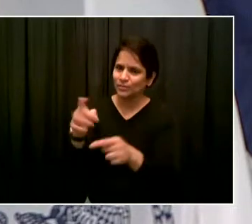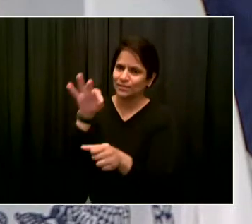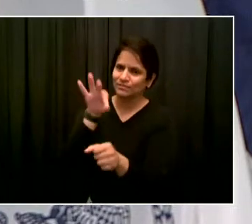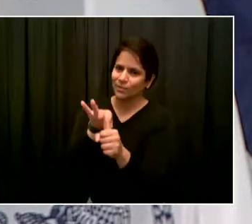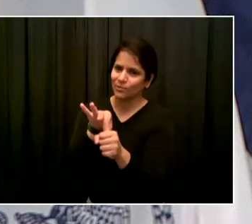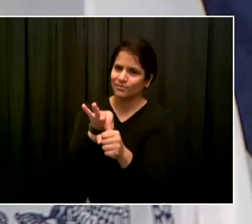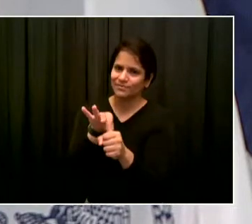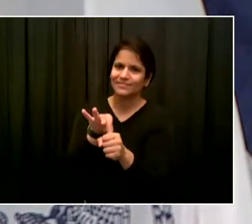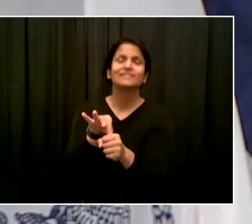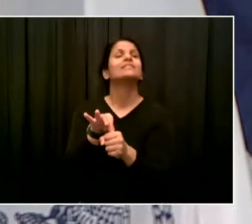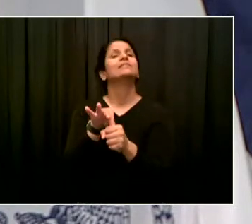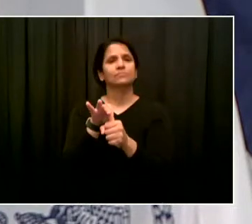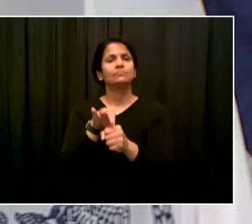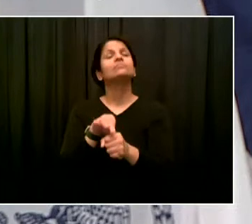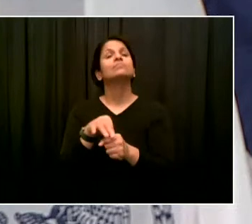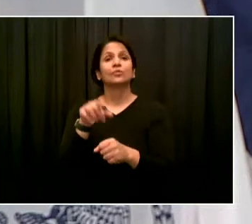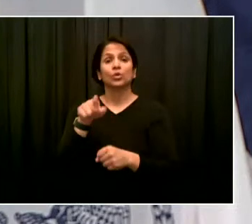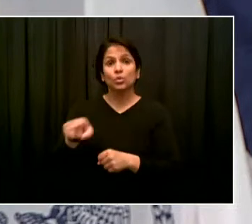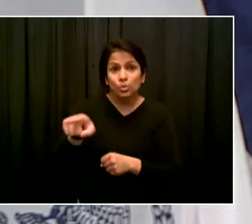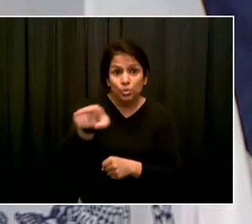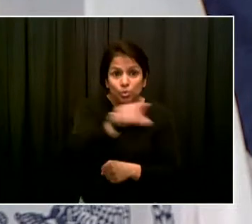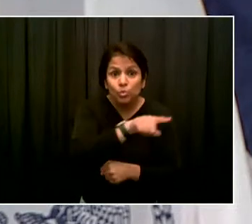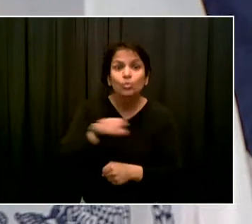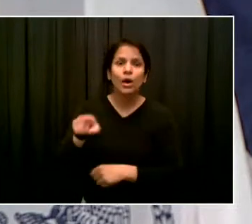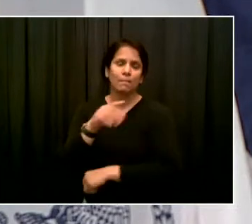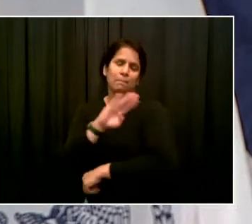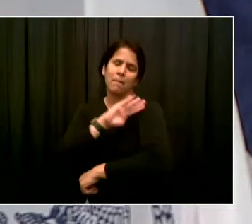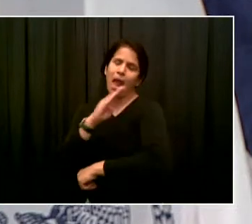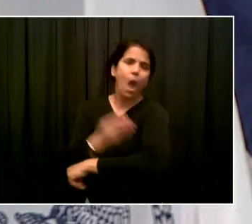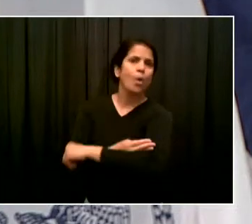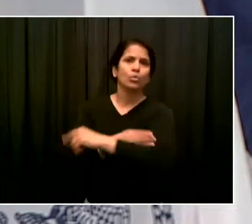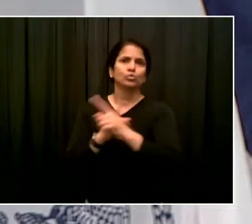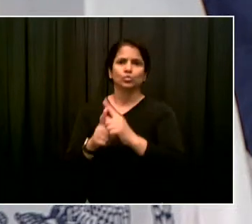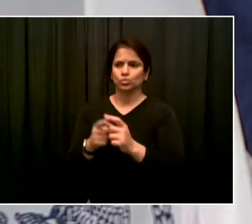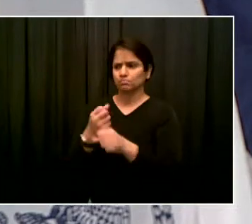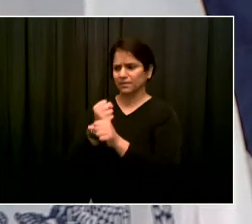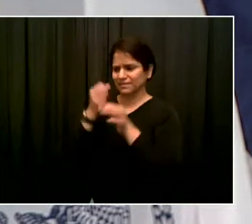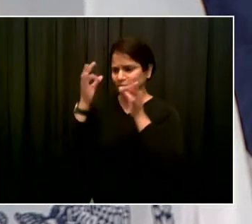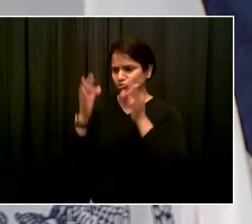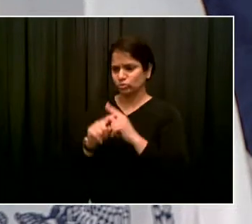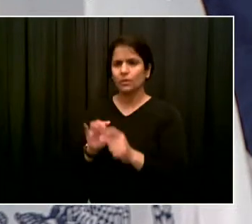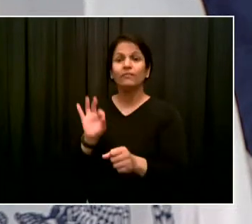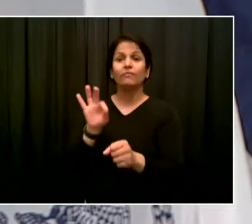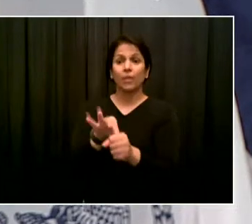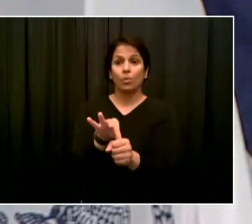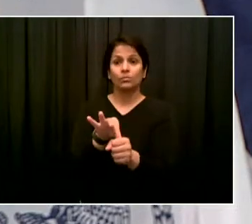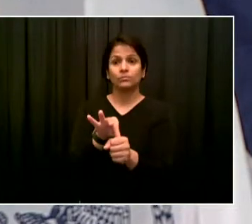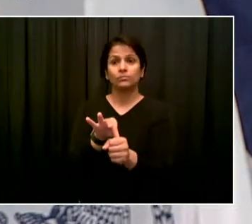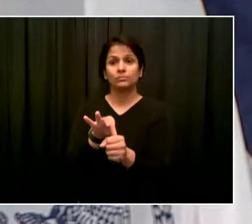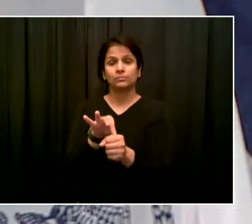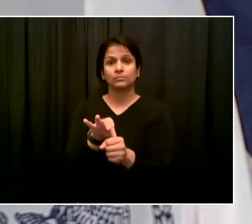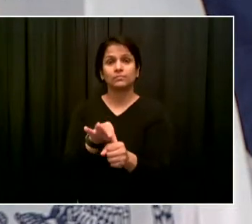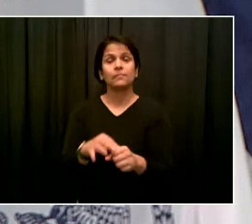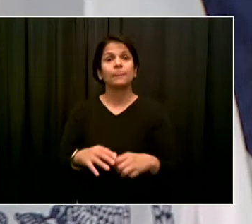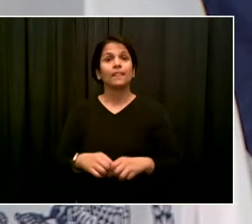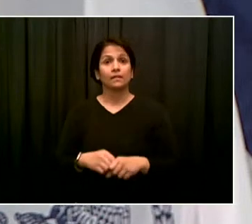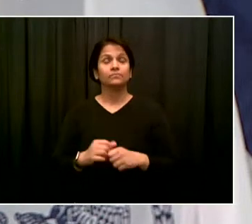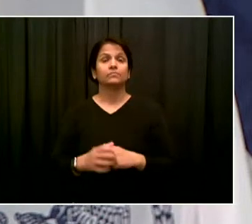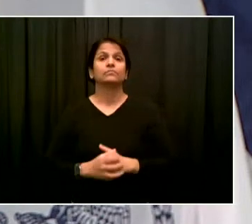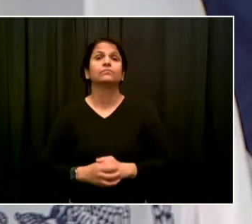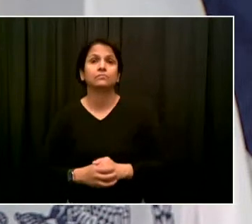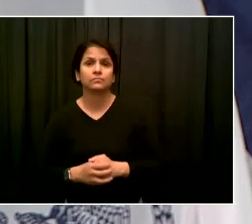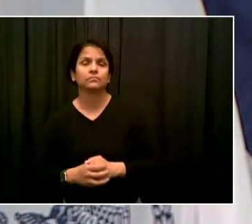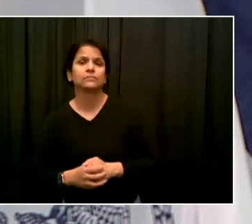different kind of election than we've experienced because so much of it has been overshadowed by the COVID crisis. Folks are just now beginning